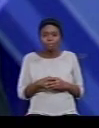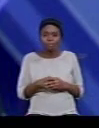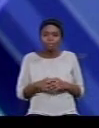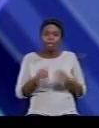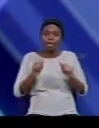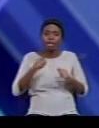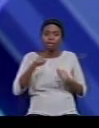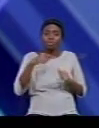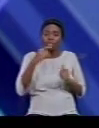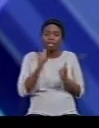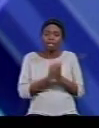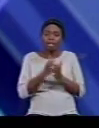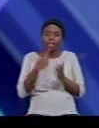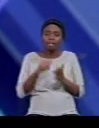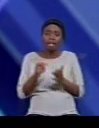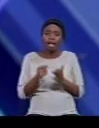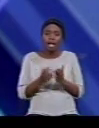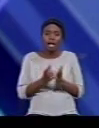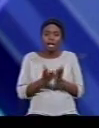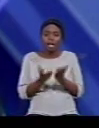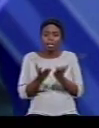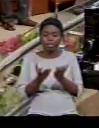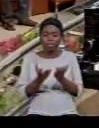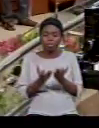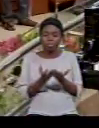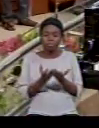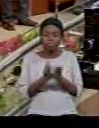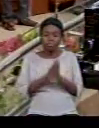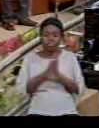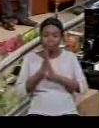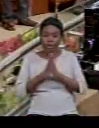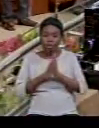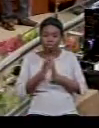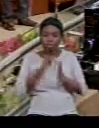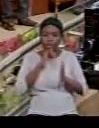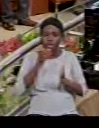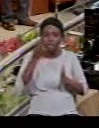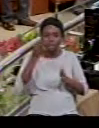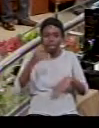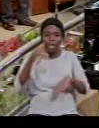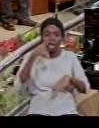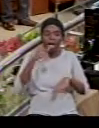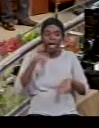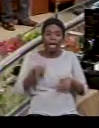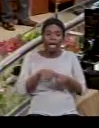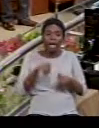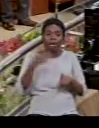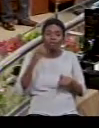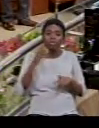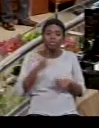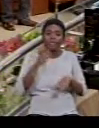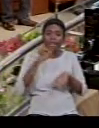Can you say the fervency and the zeal is still there as of the earlier years when you started?